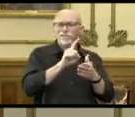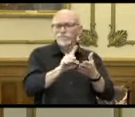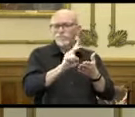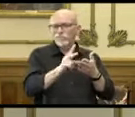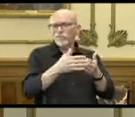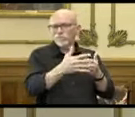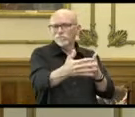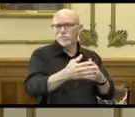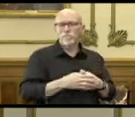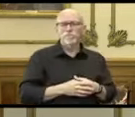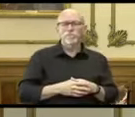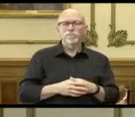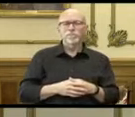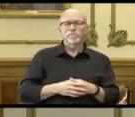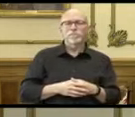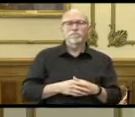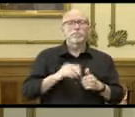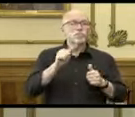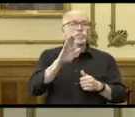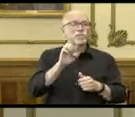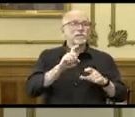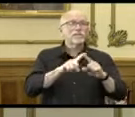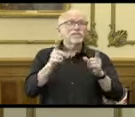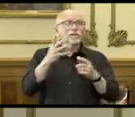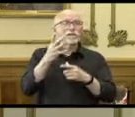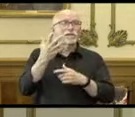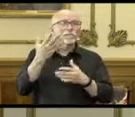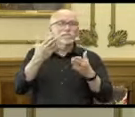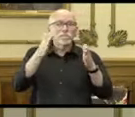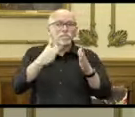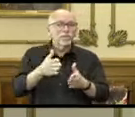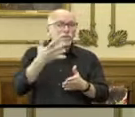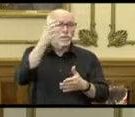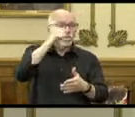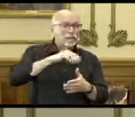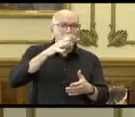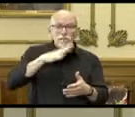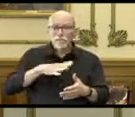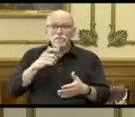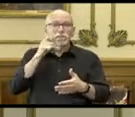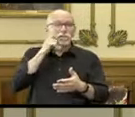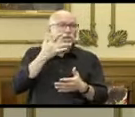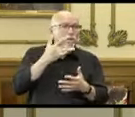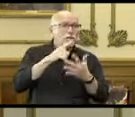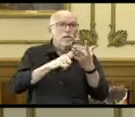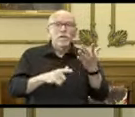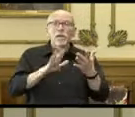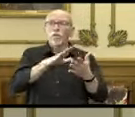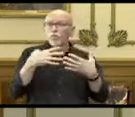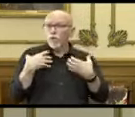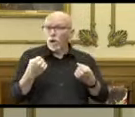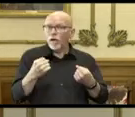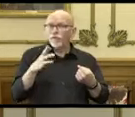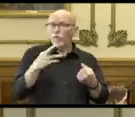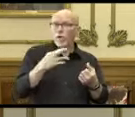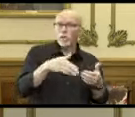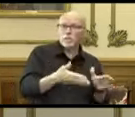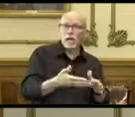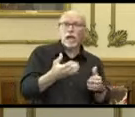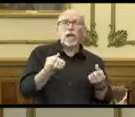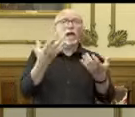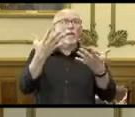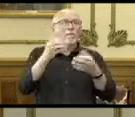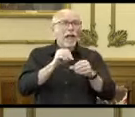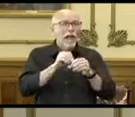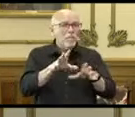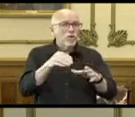release. These may include demographic data, data on recovery, and visualizations of outbreaks for